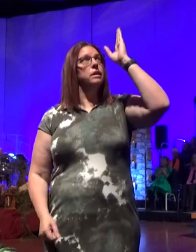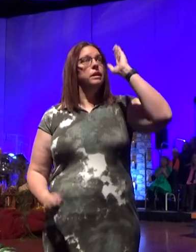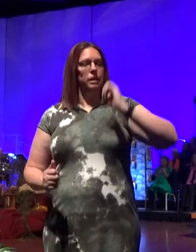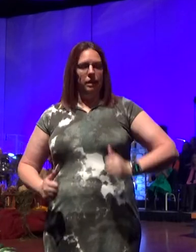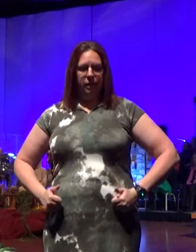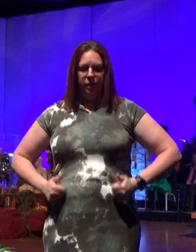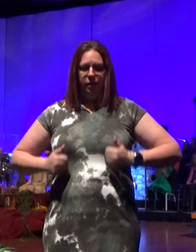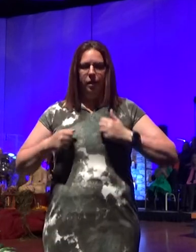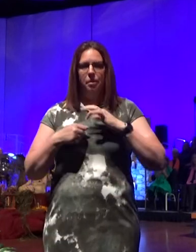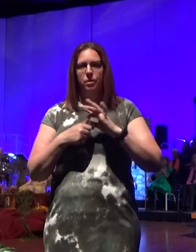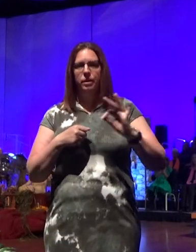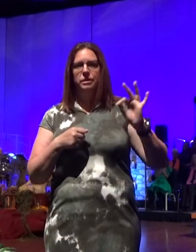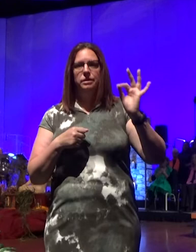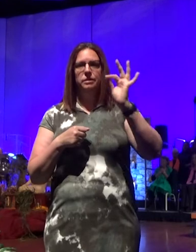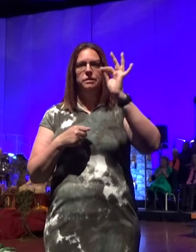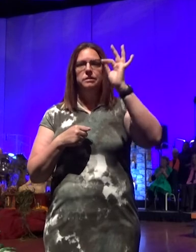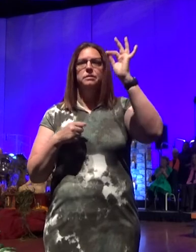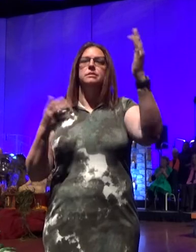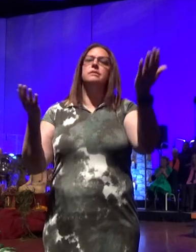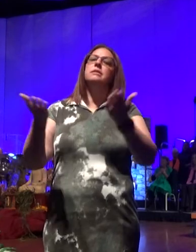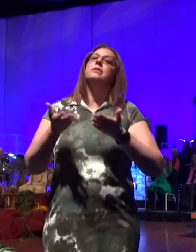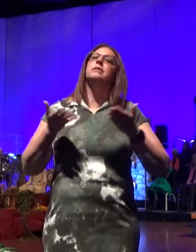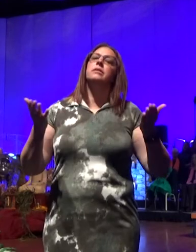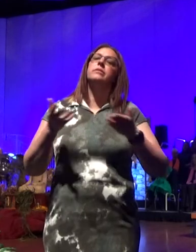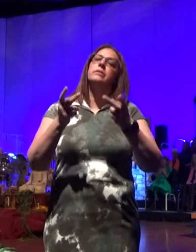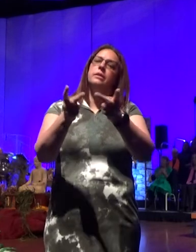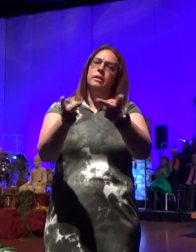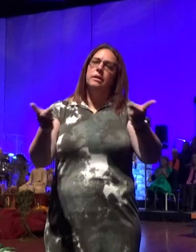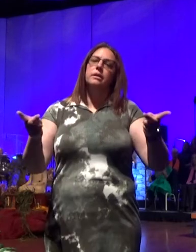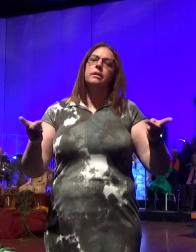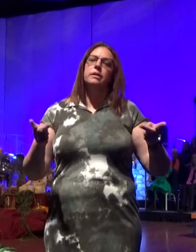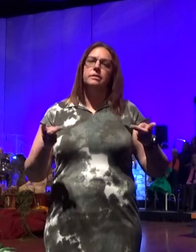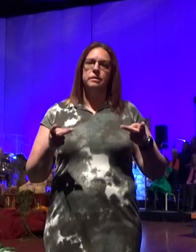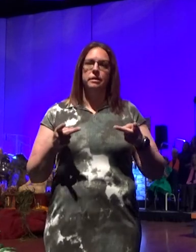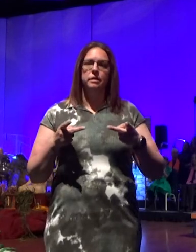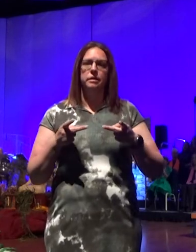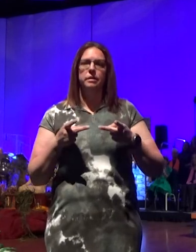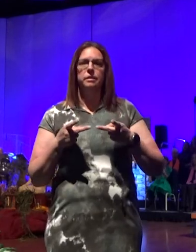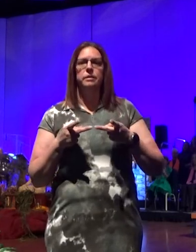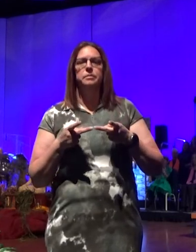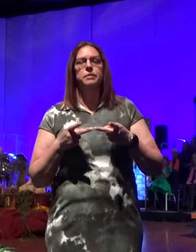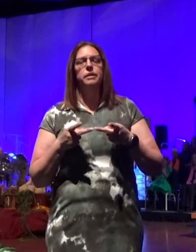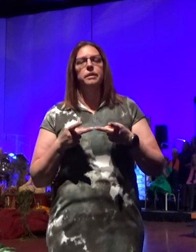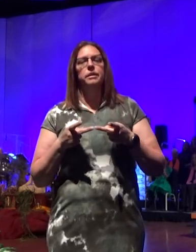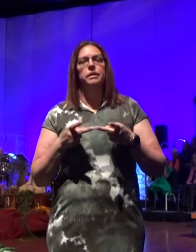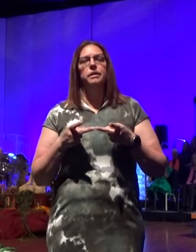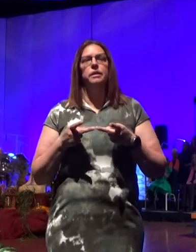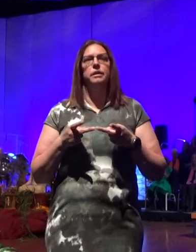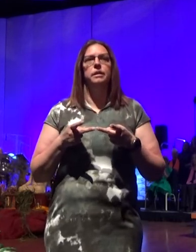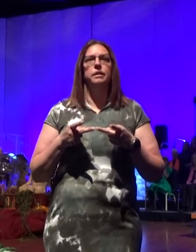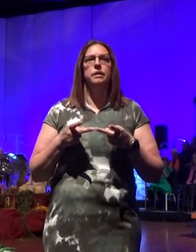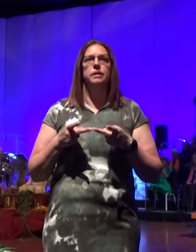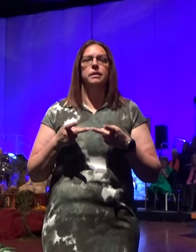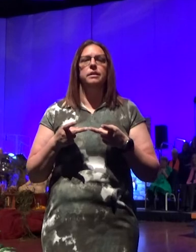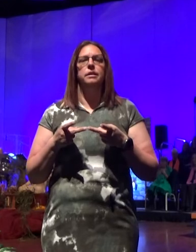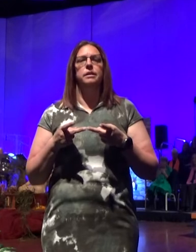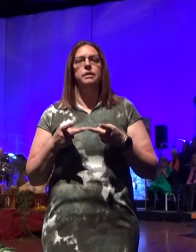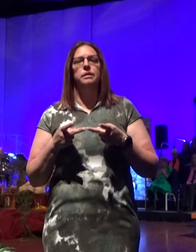Surely the presence of God is in this place.